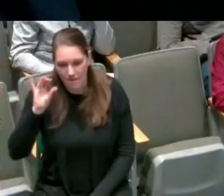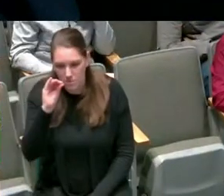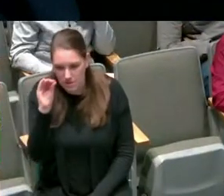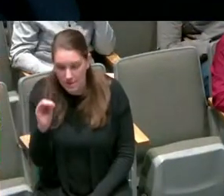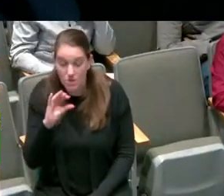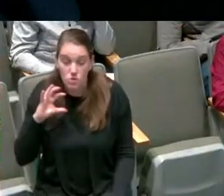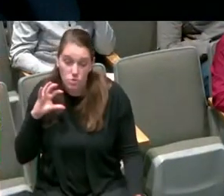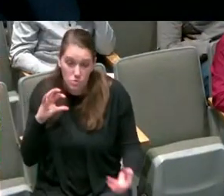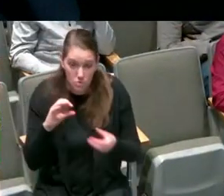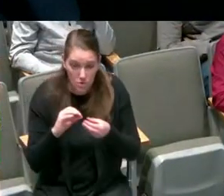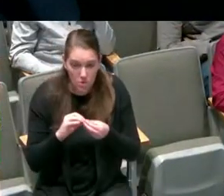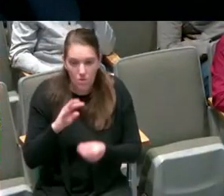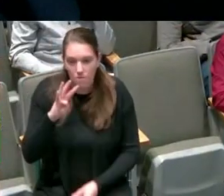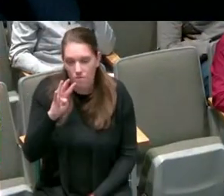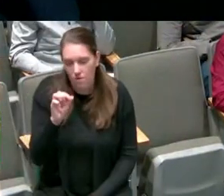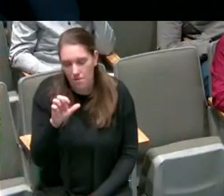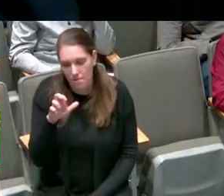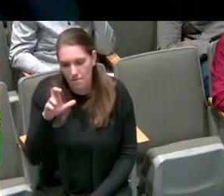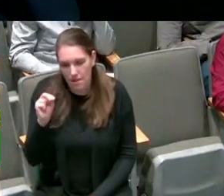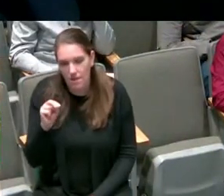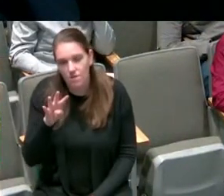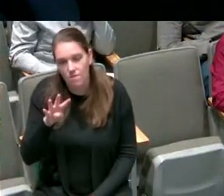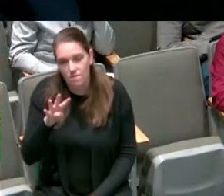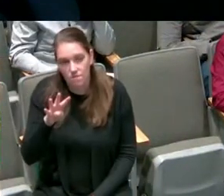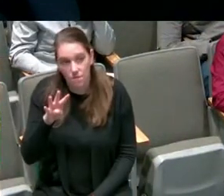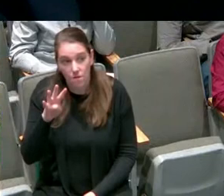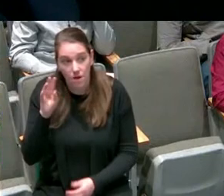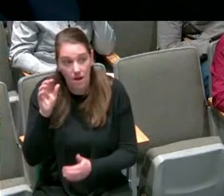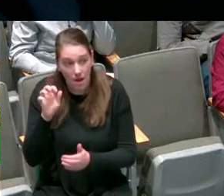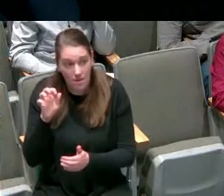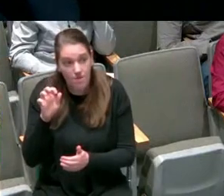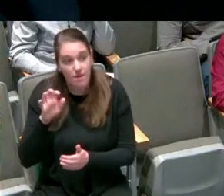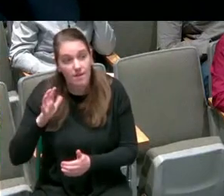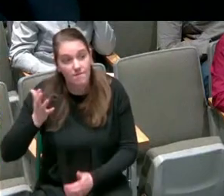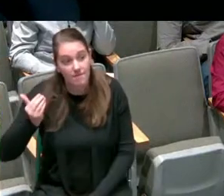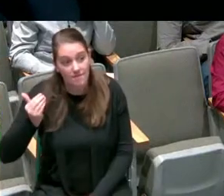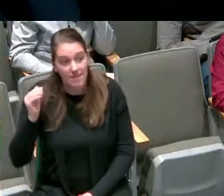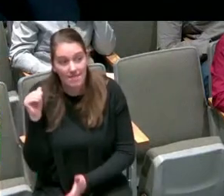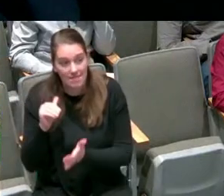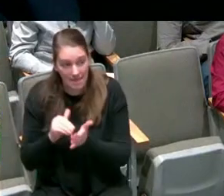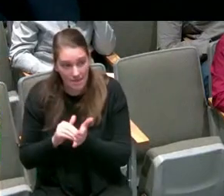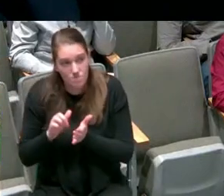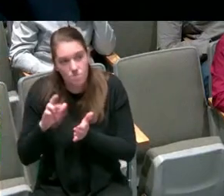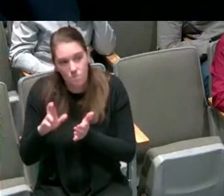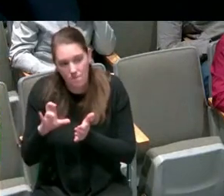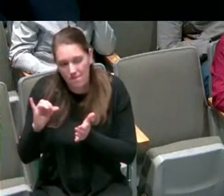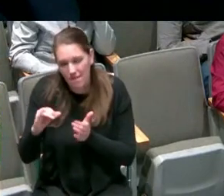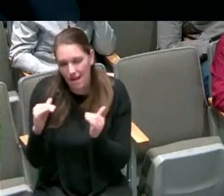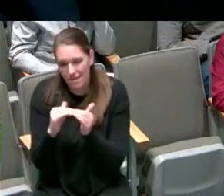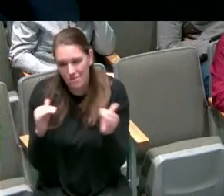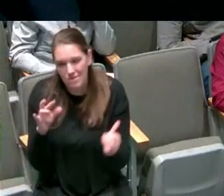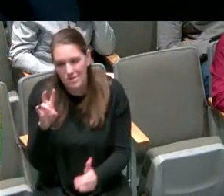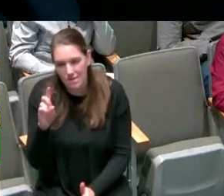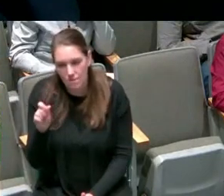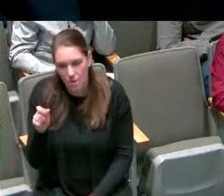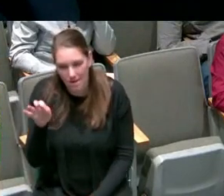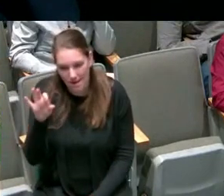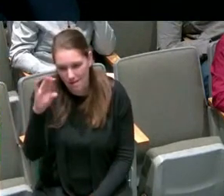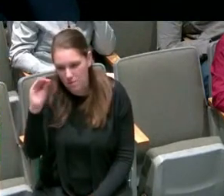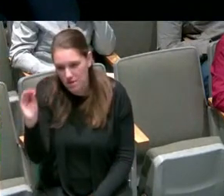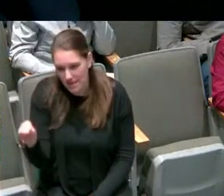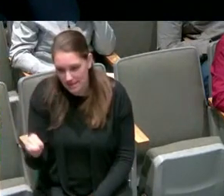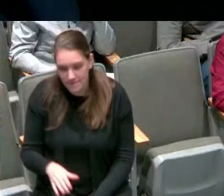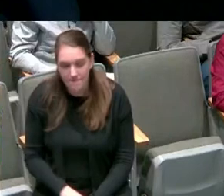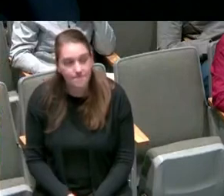total increase of 415 000 or 7.9 percent next